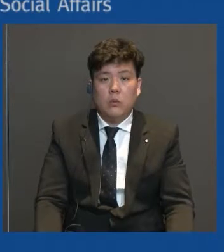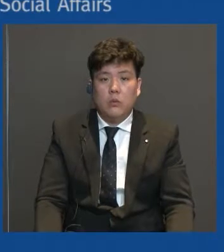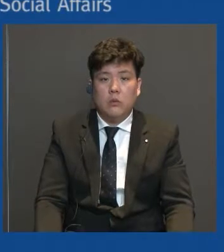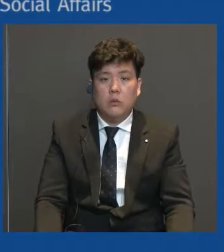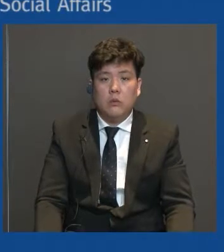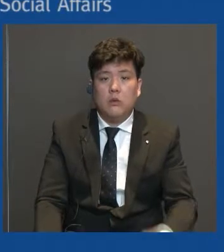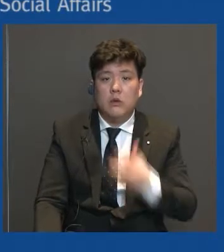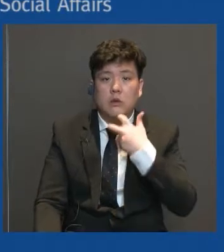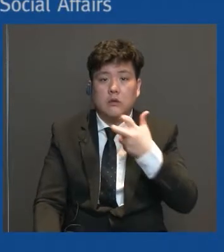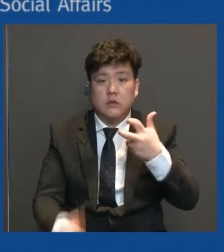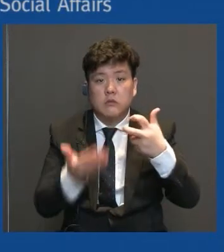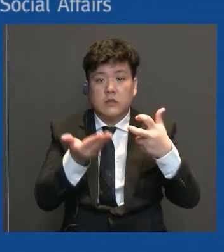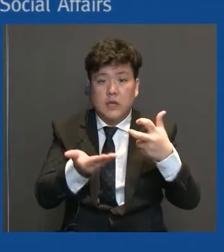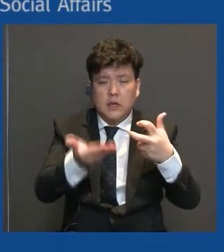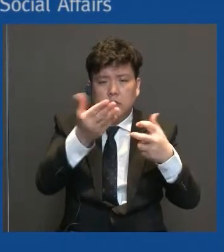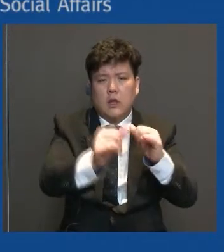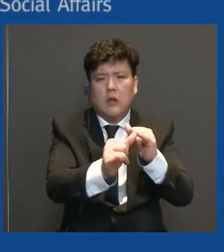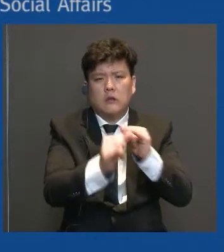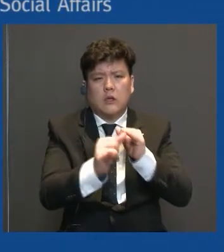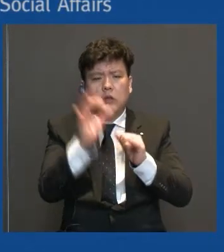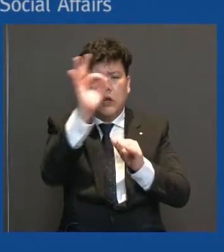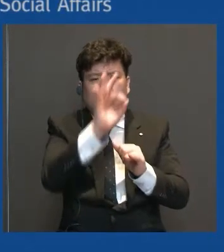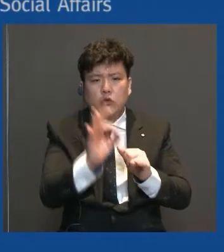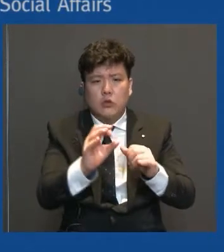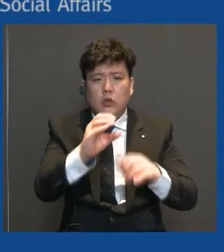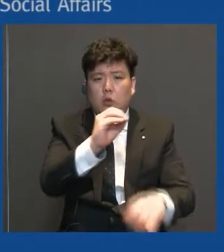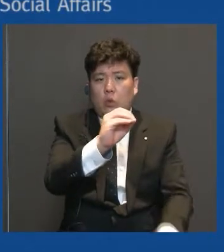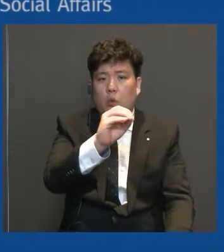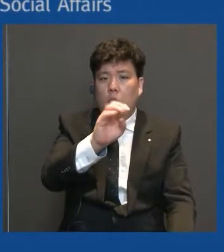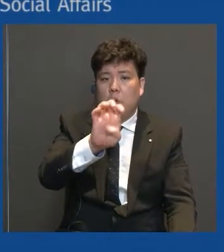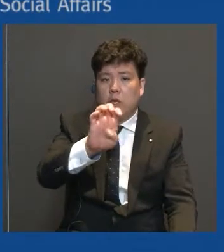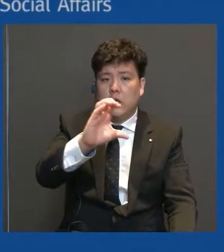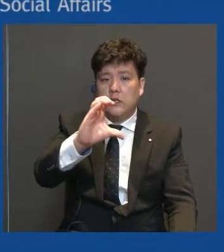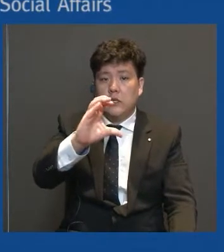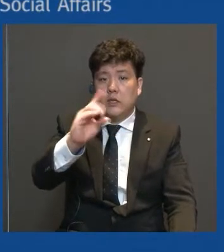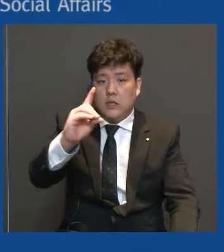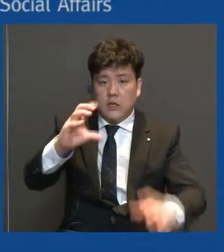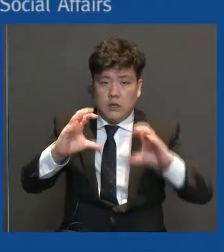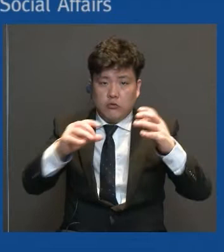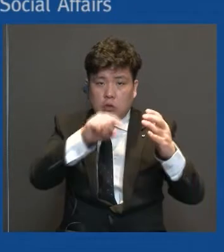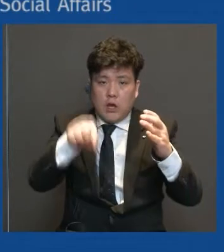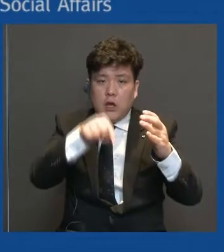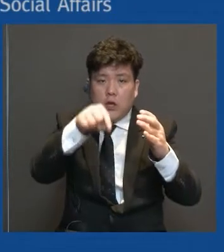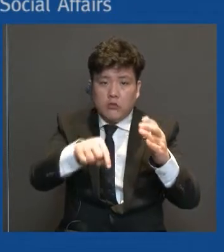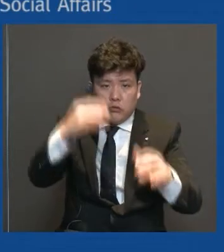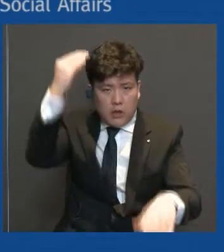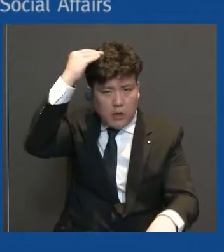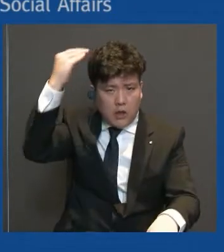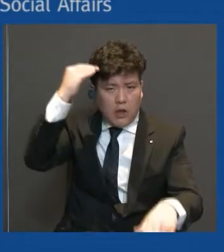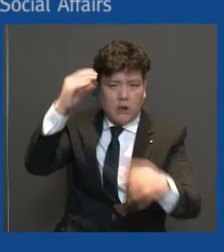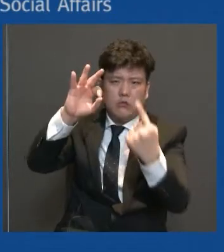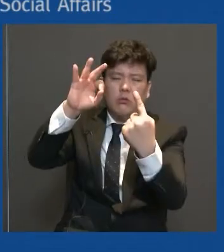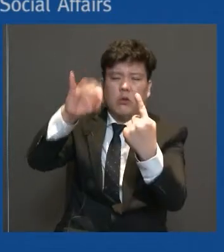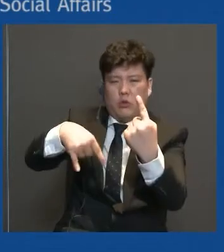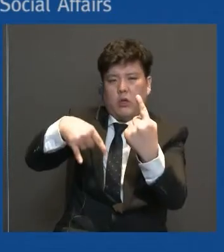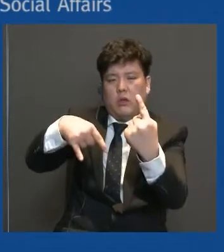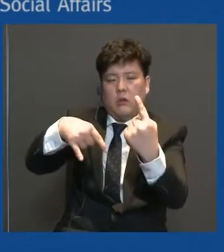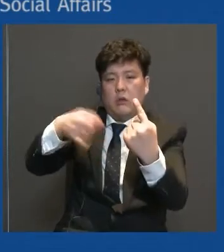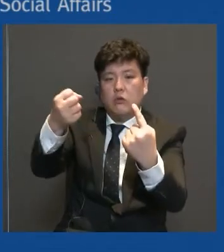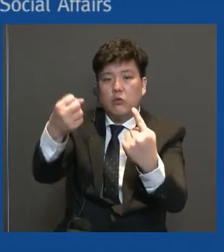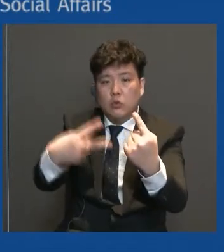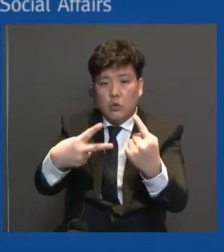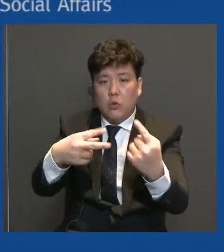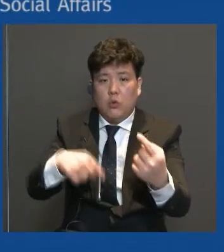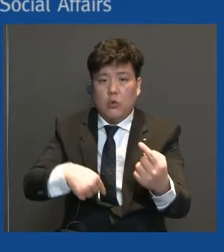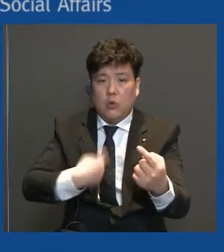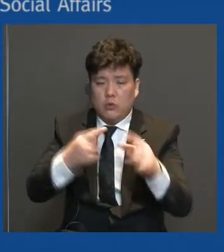countries. We also may need to pay more attention to older adults who live alone.